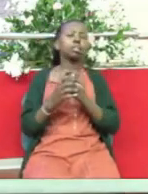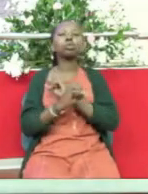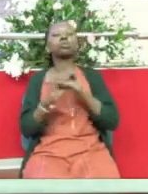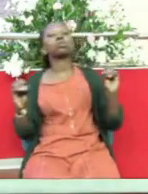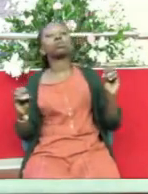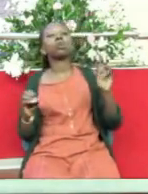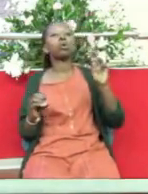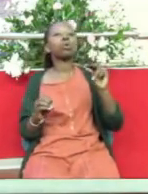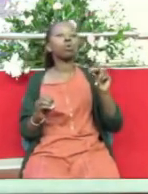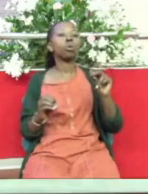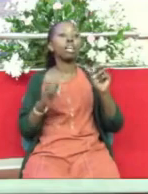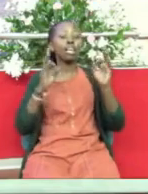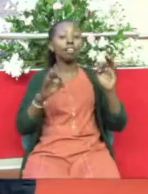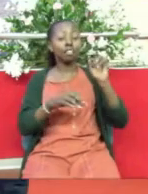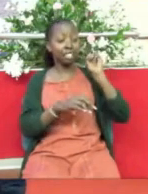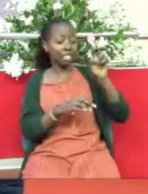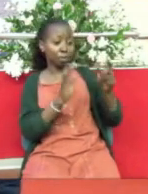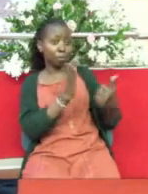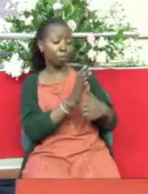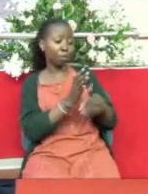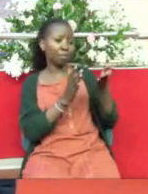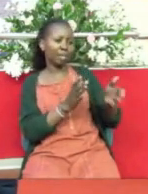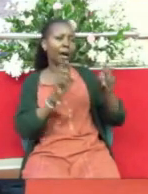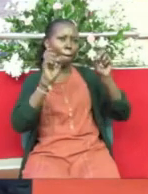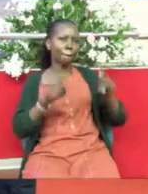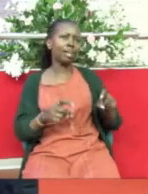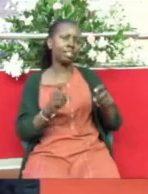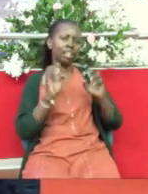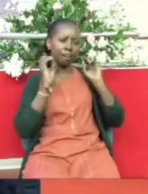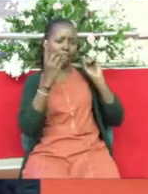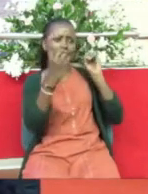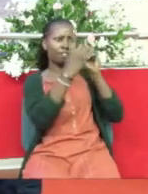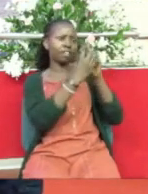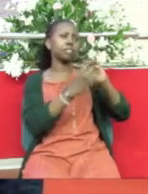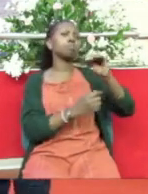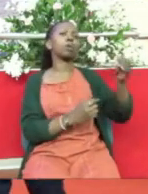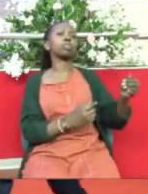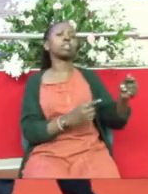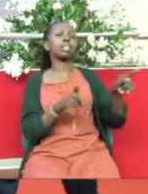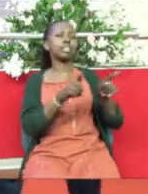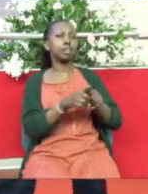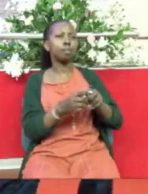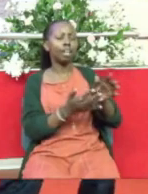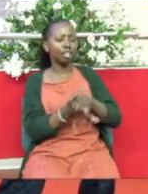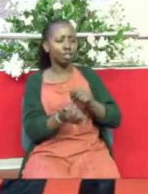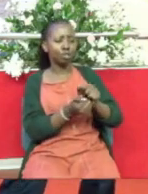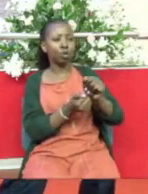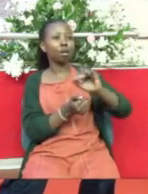itself. And you need to address it and make sure it is threshed to the floor. Na lazima ushughulikie.